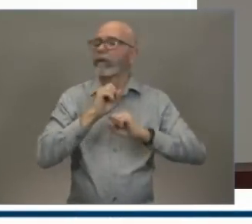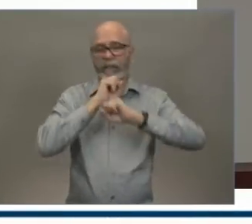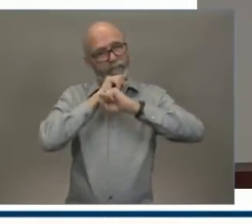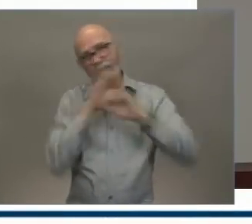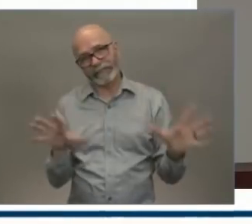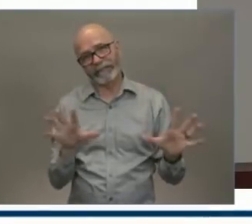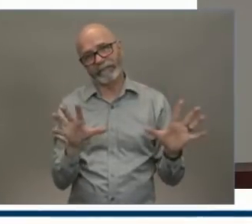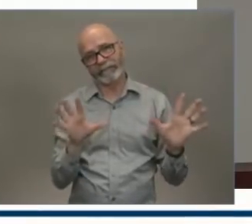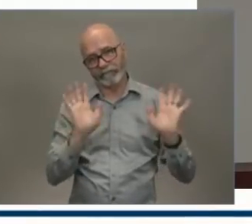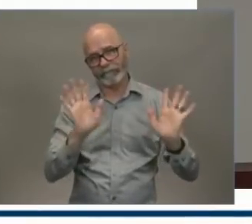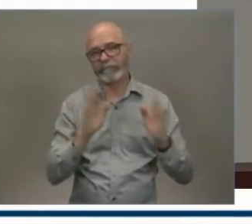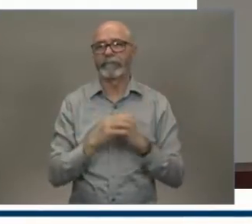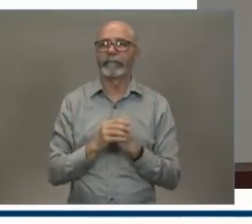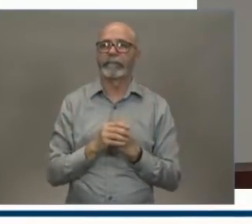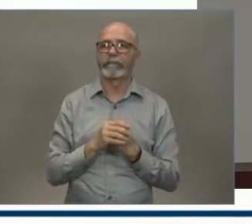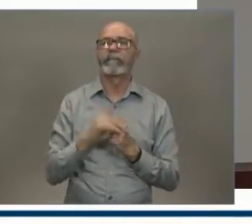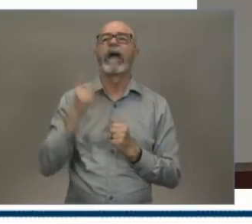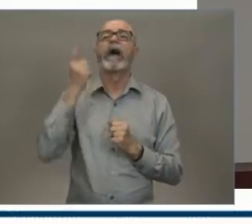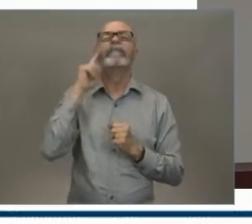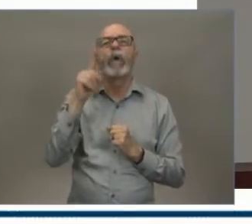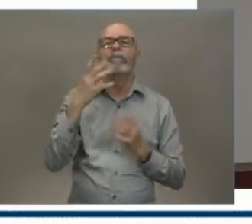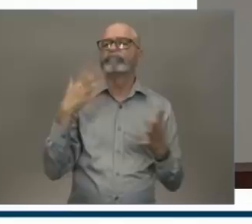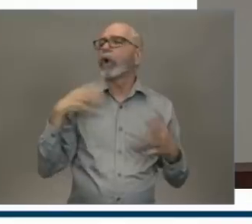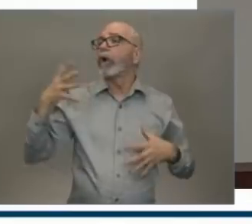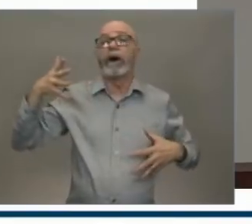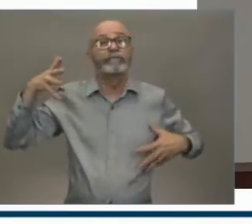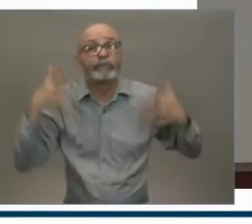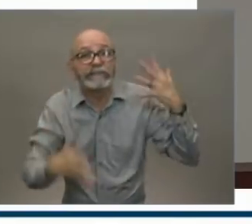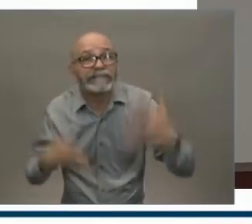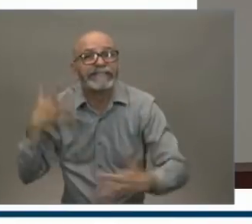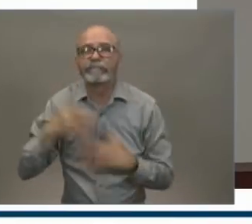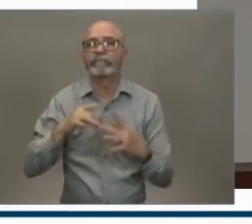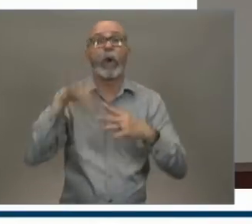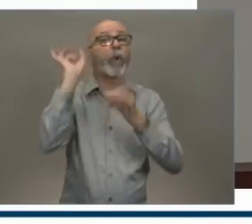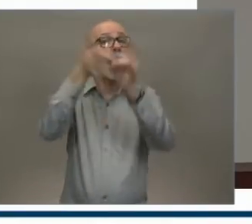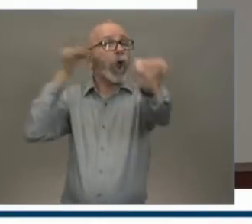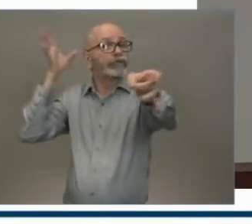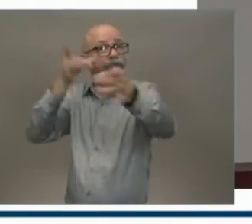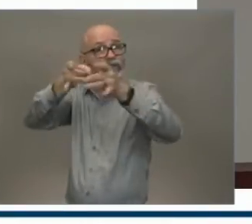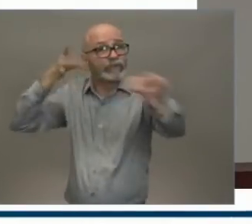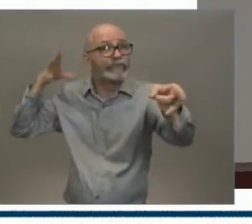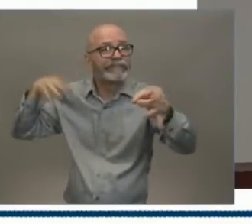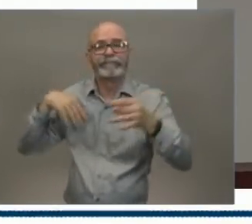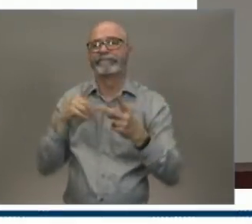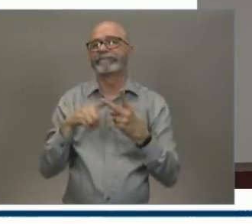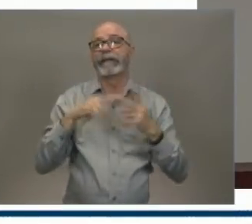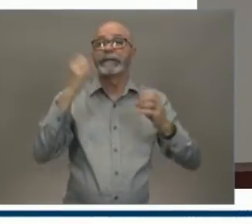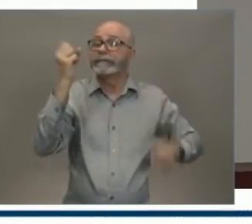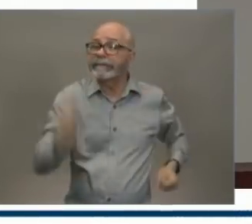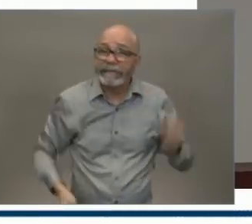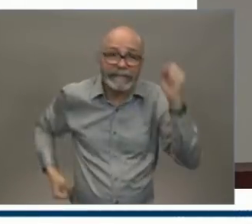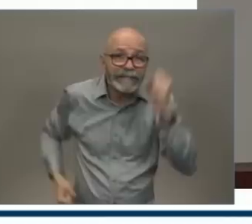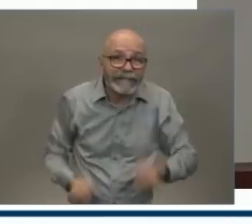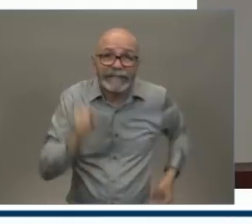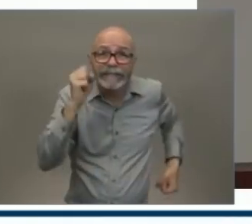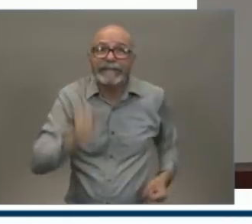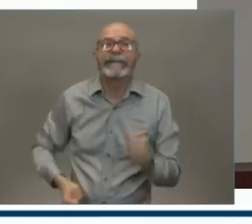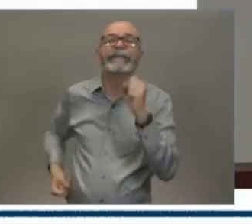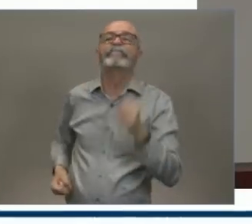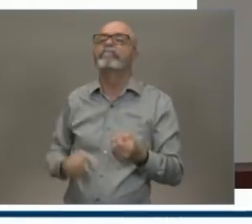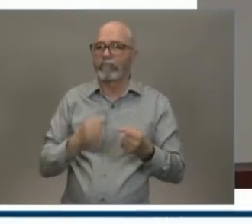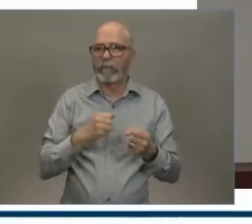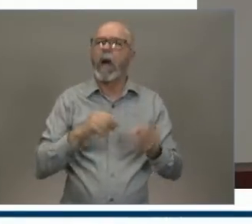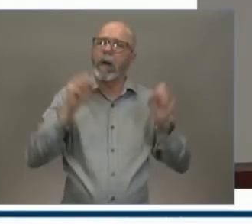for individual sports like wrestling, archery, or cross-country skiing, meets as part of their regular schedule would be